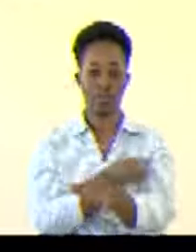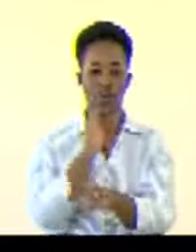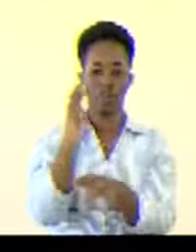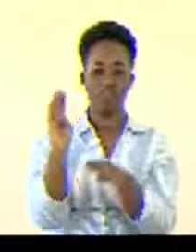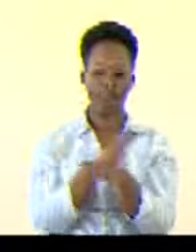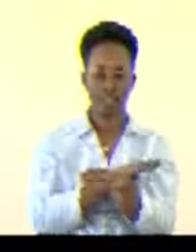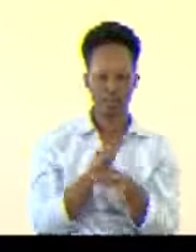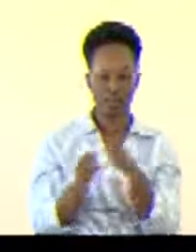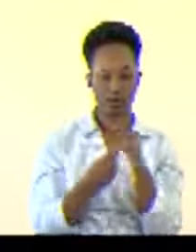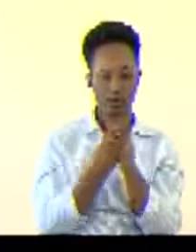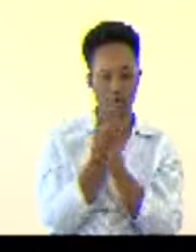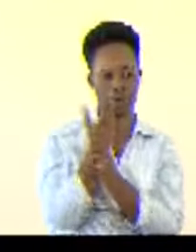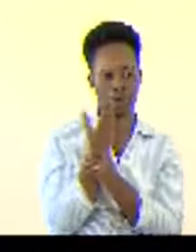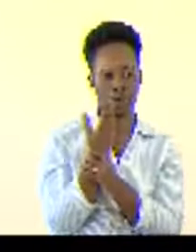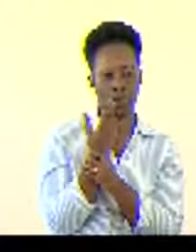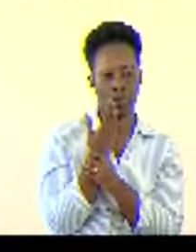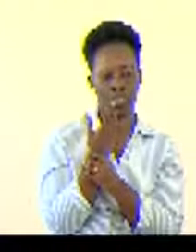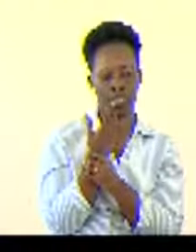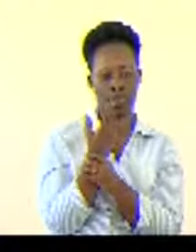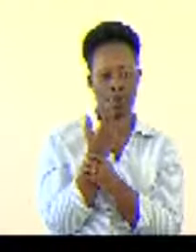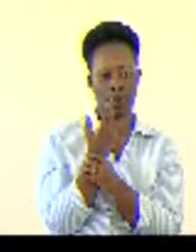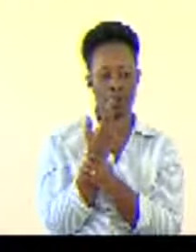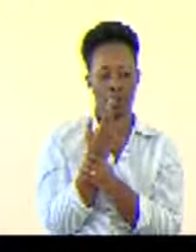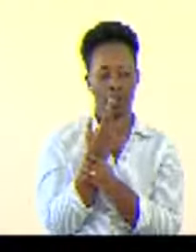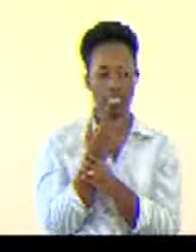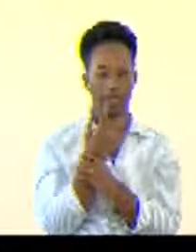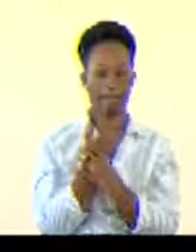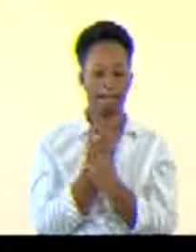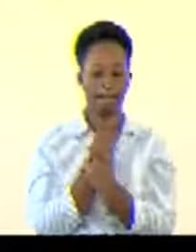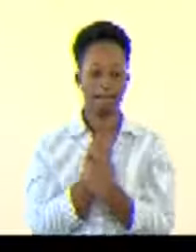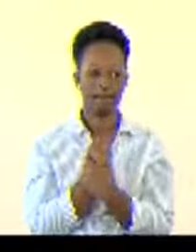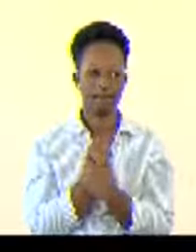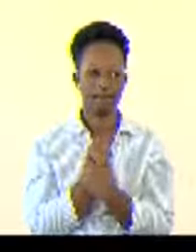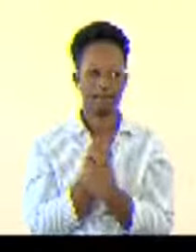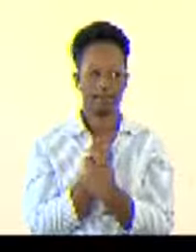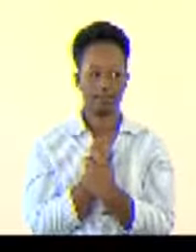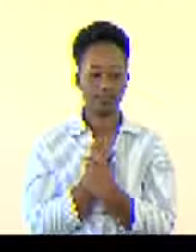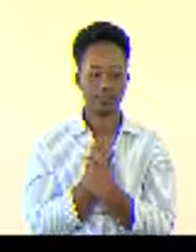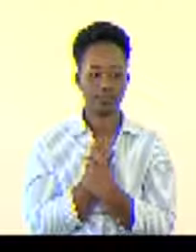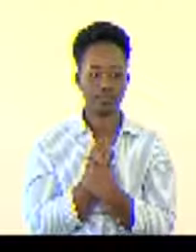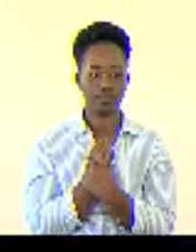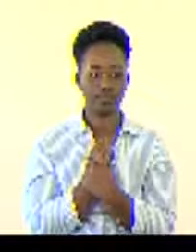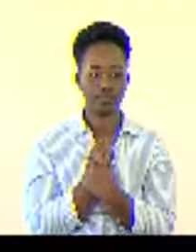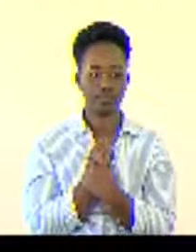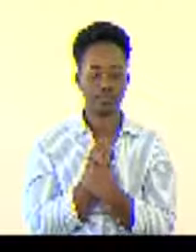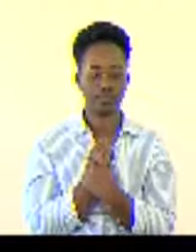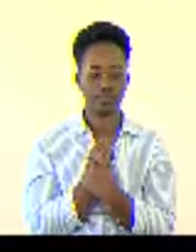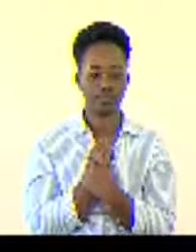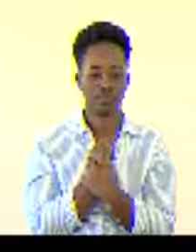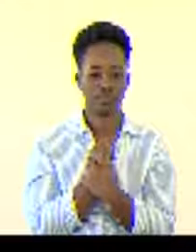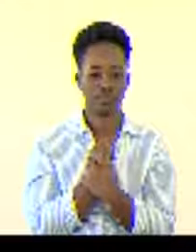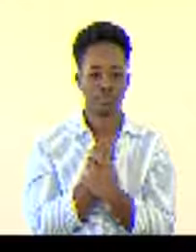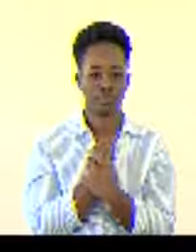from the investment made. So these show, we shall just have these